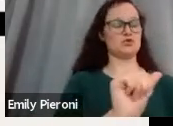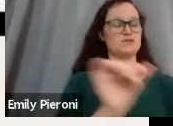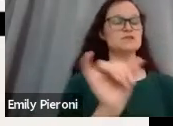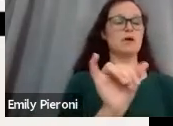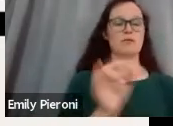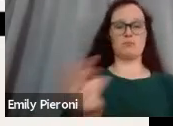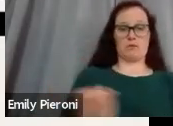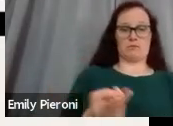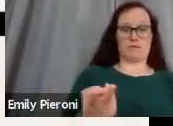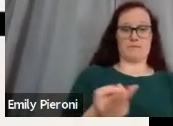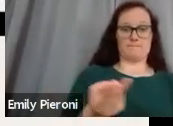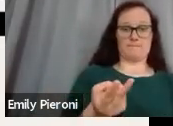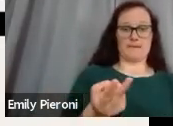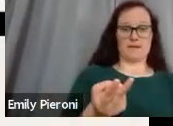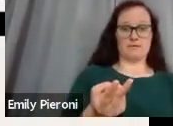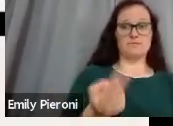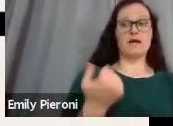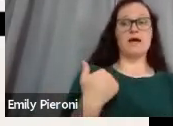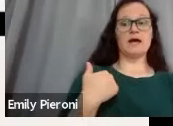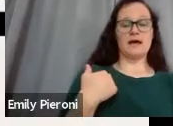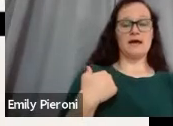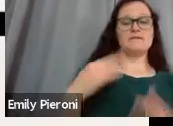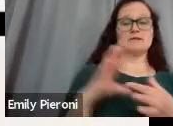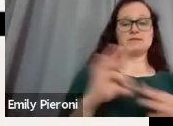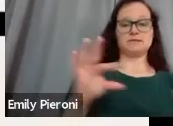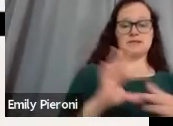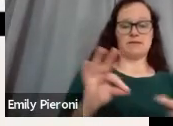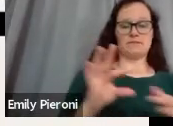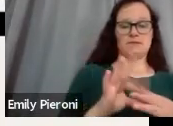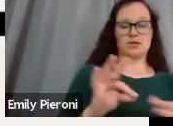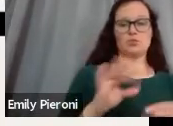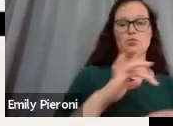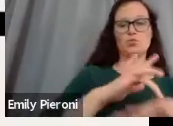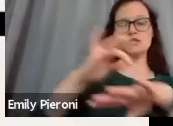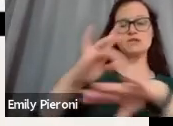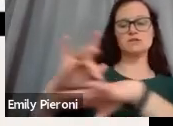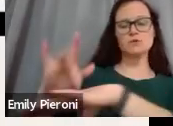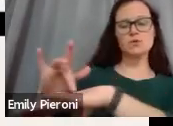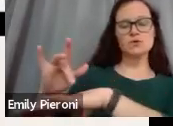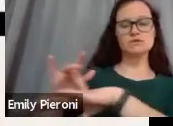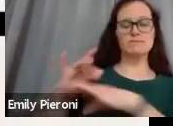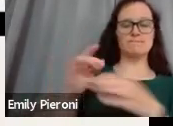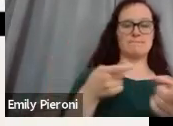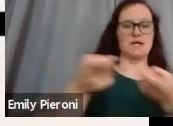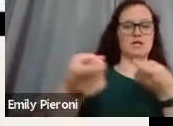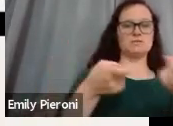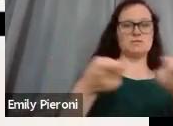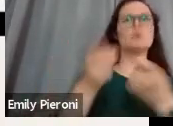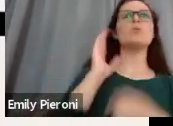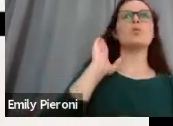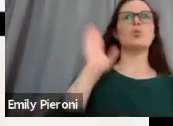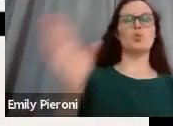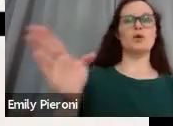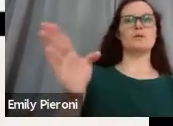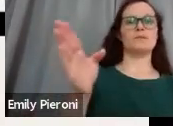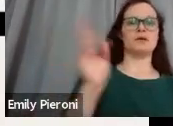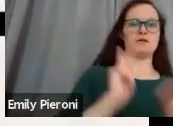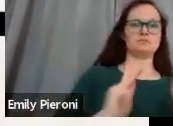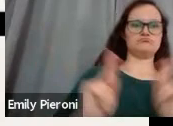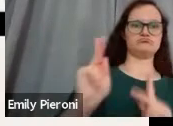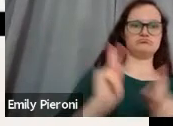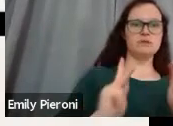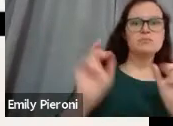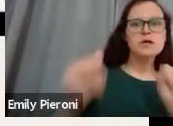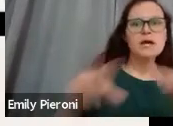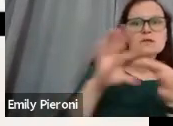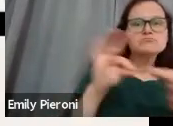statement and resource management plan that is out for public comment right now for the Four Corners area. Comments are